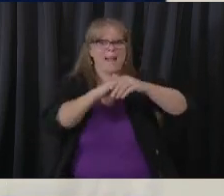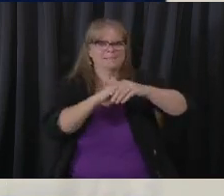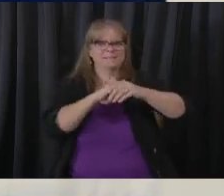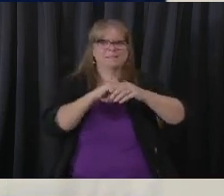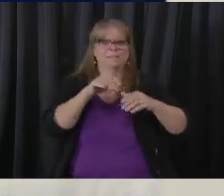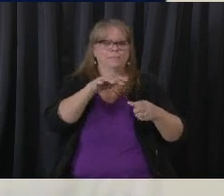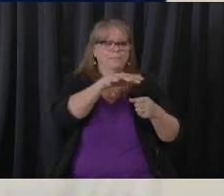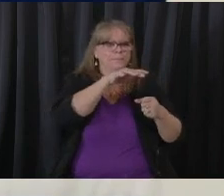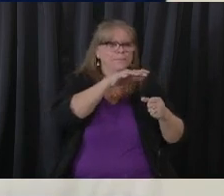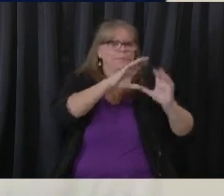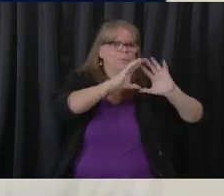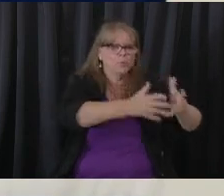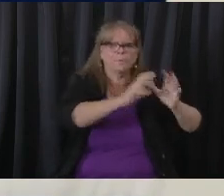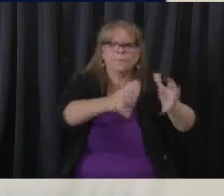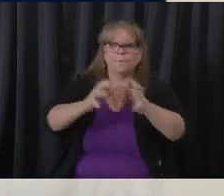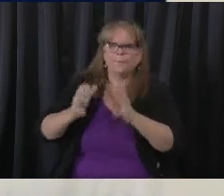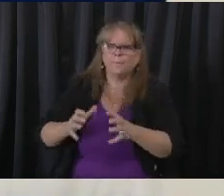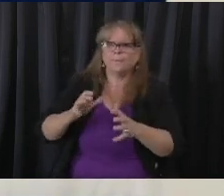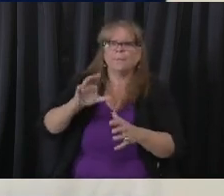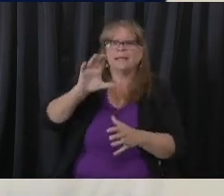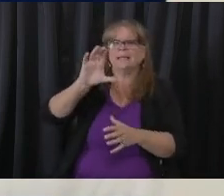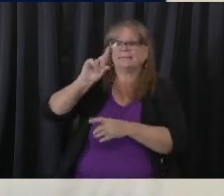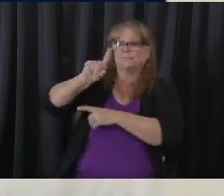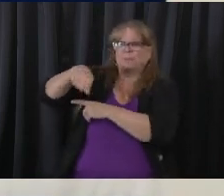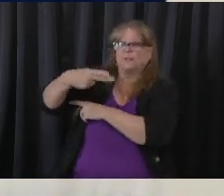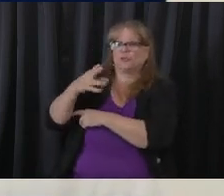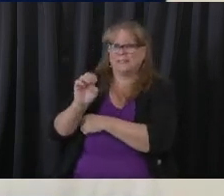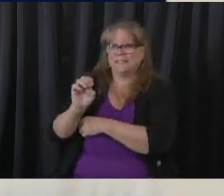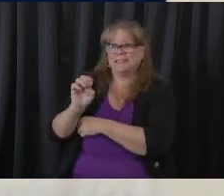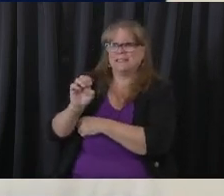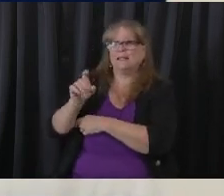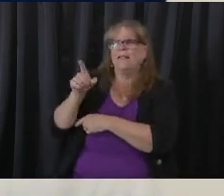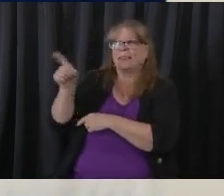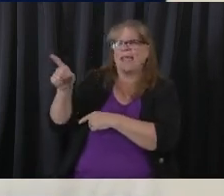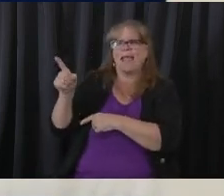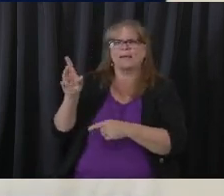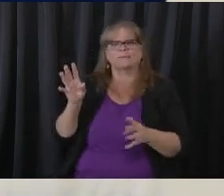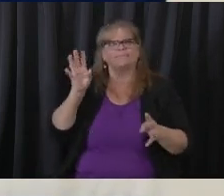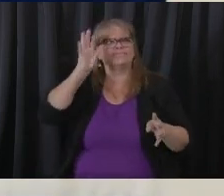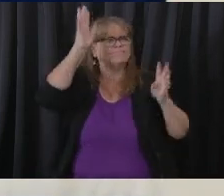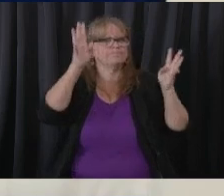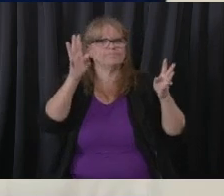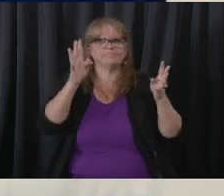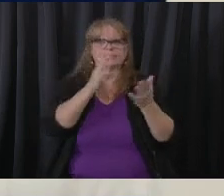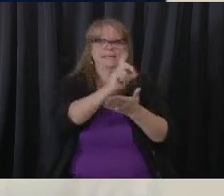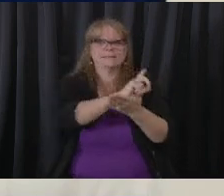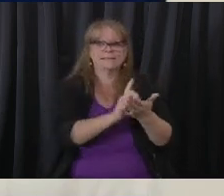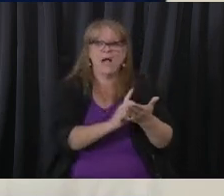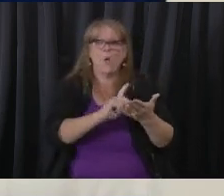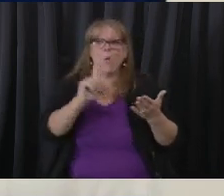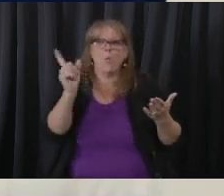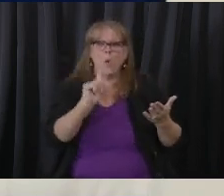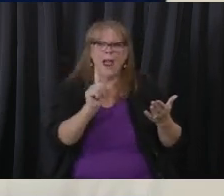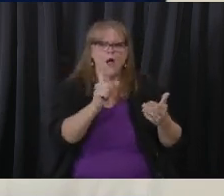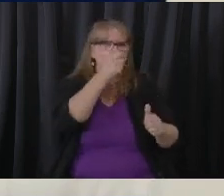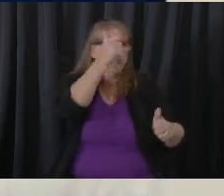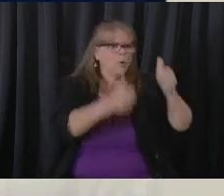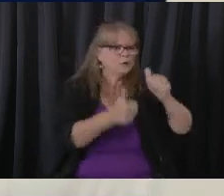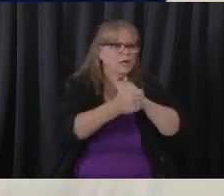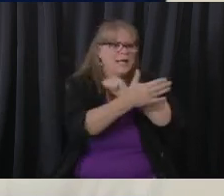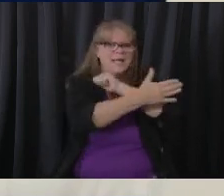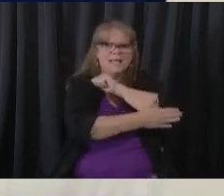counties, including Mesa County and 6 others, that have a low enough virus threshold that they have larger events and they can